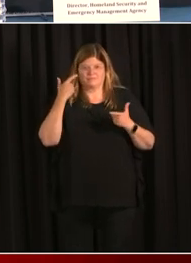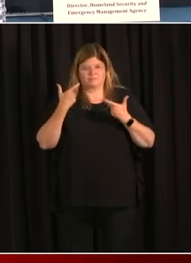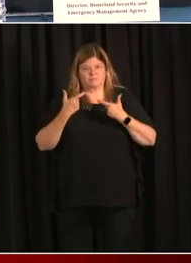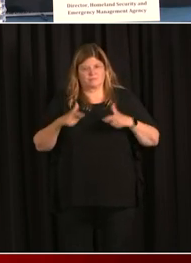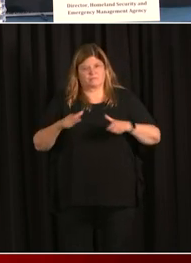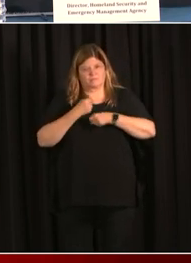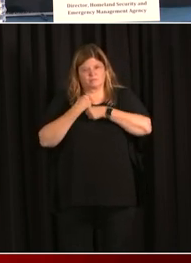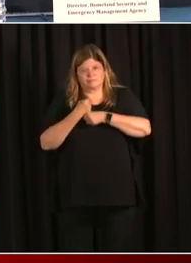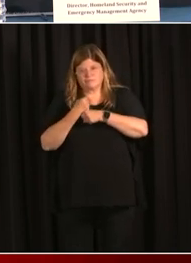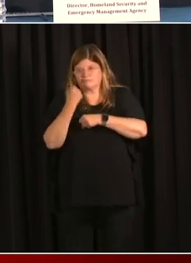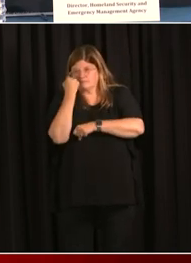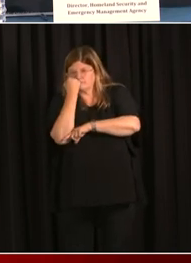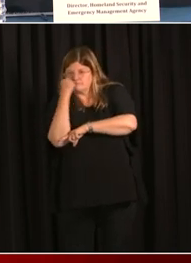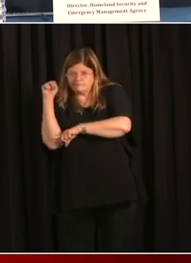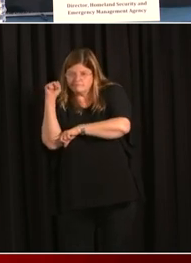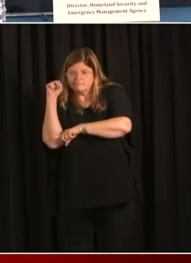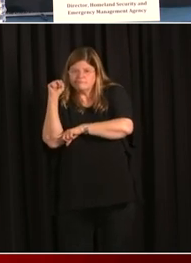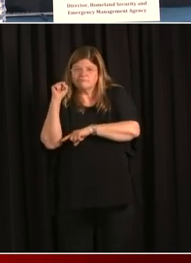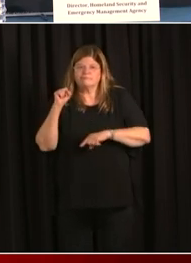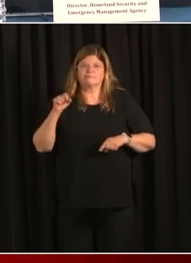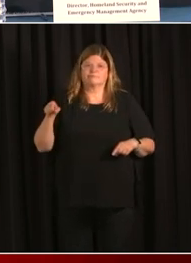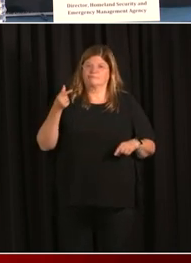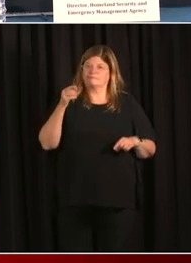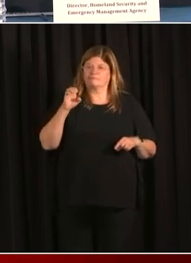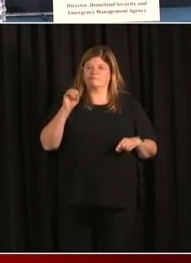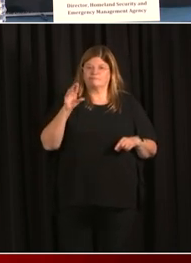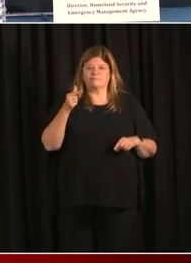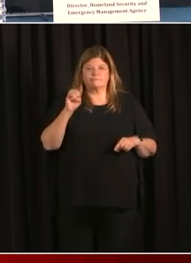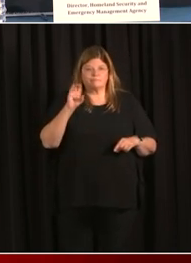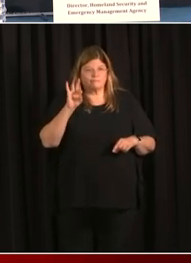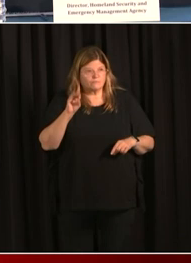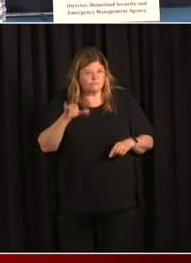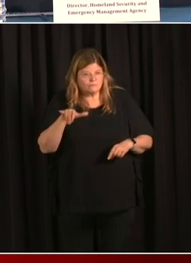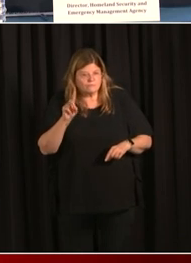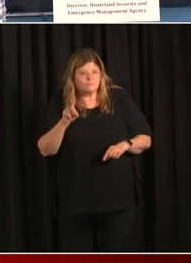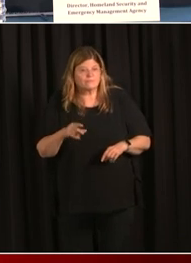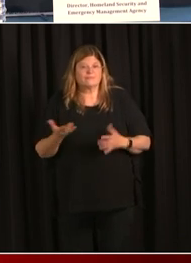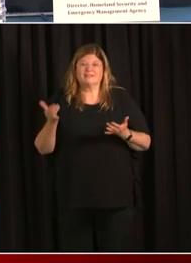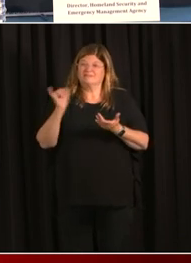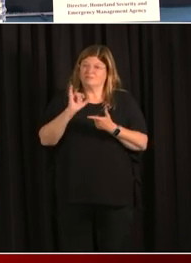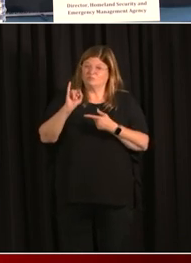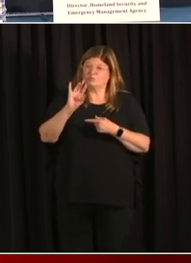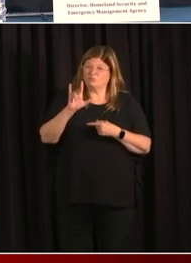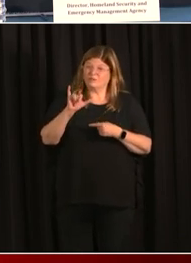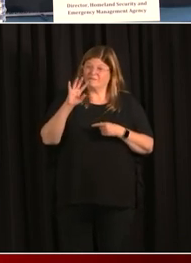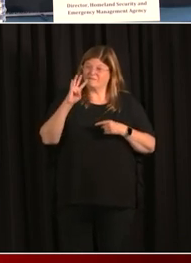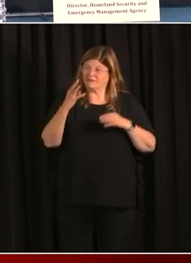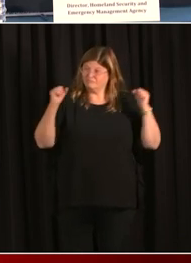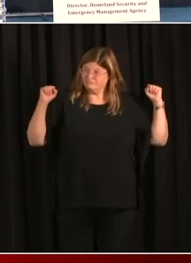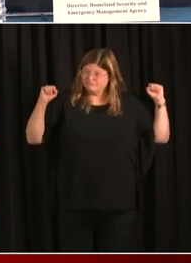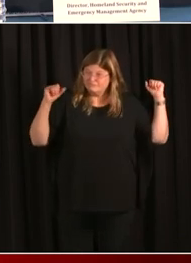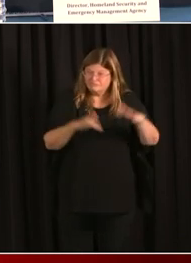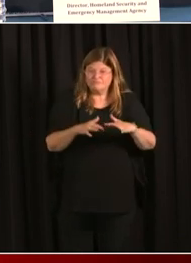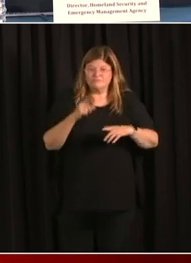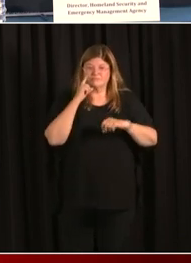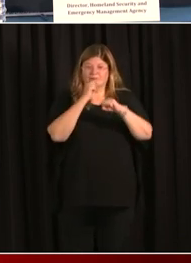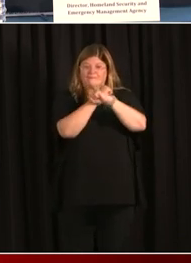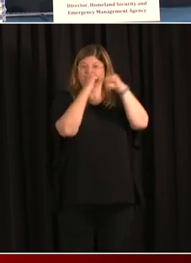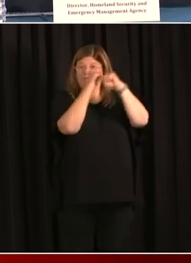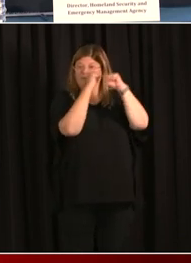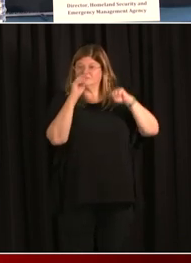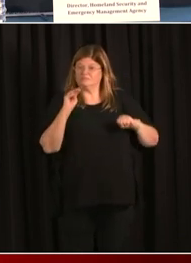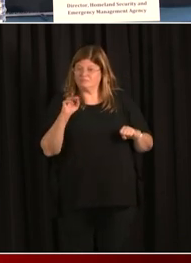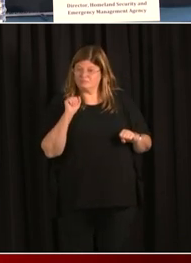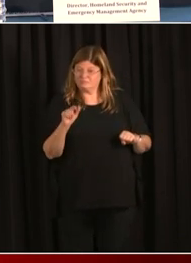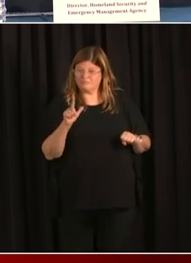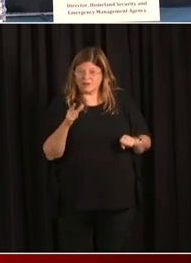of George Floyd, dealing with July 4th and the potential for large crowds on the Mall. We also